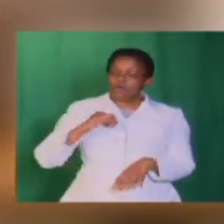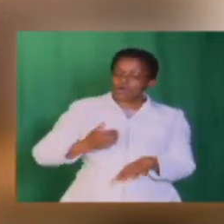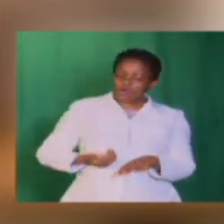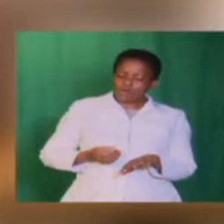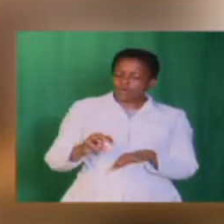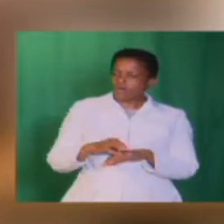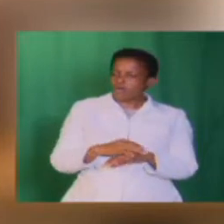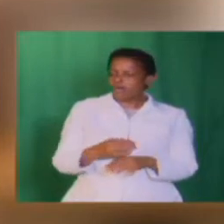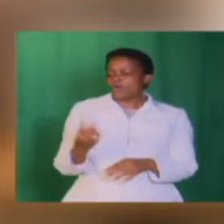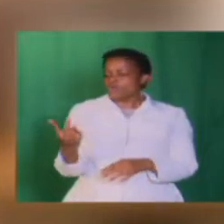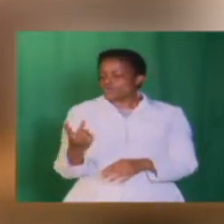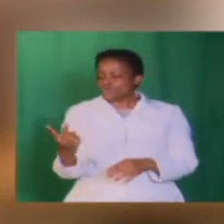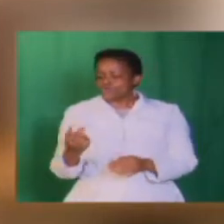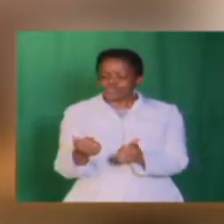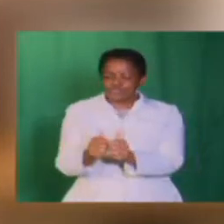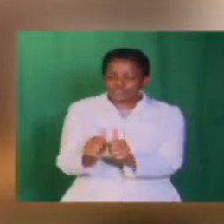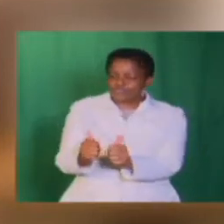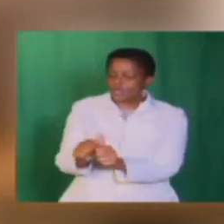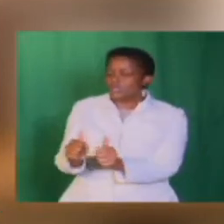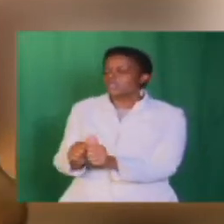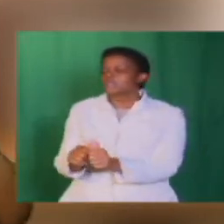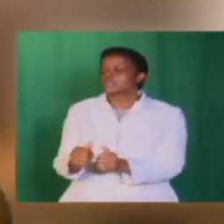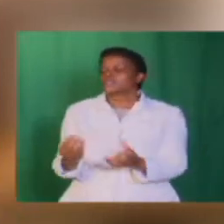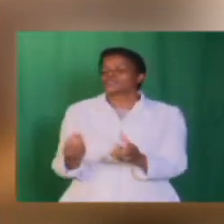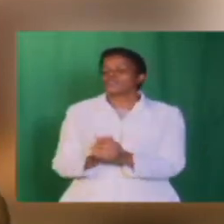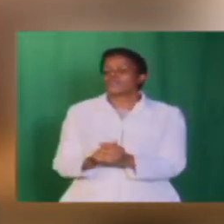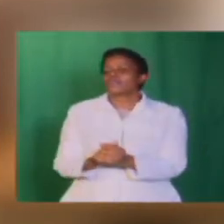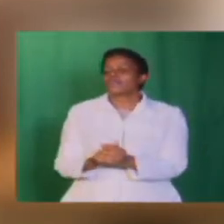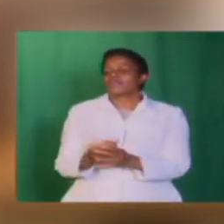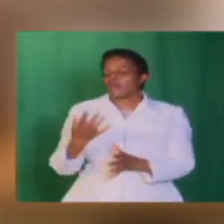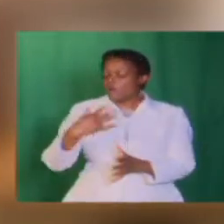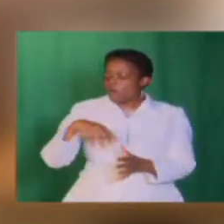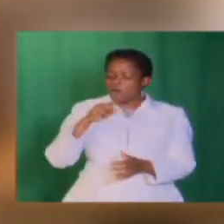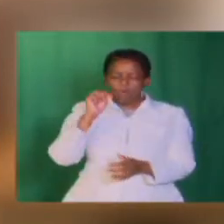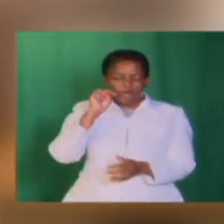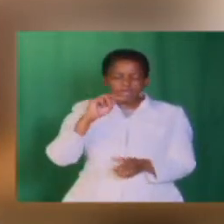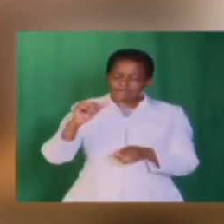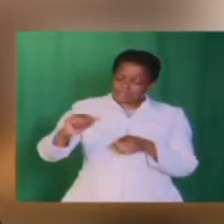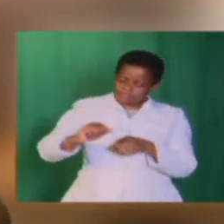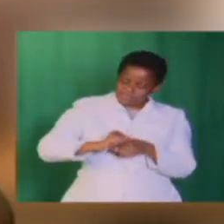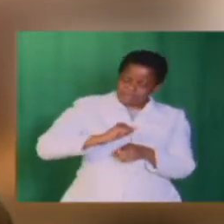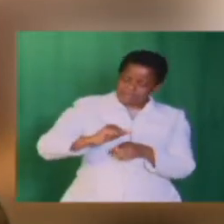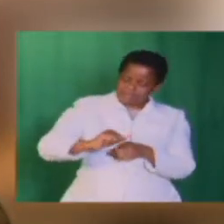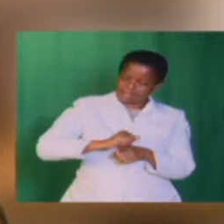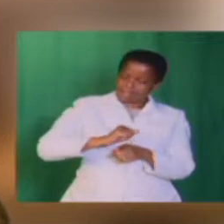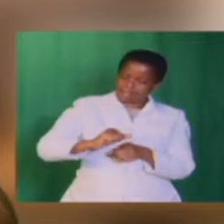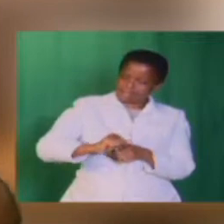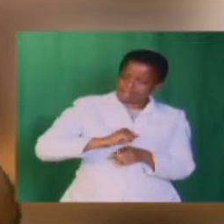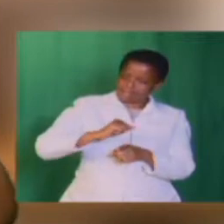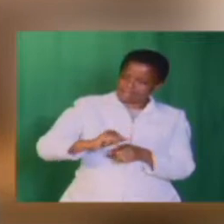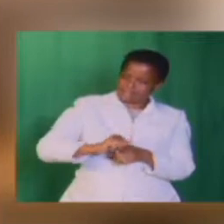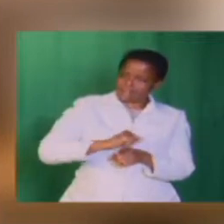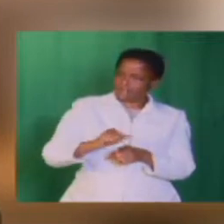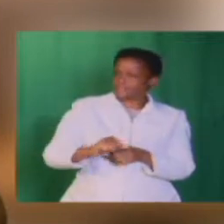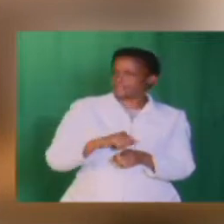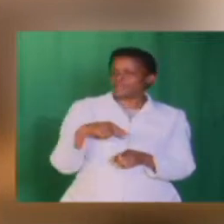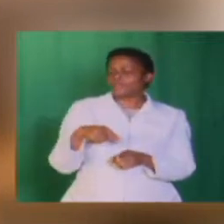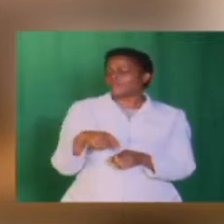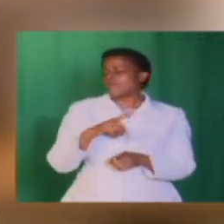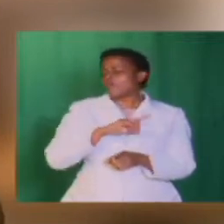certain types of skills that I have talked about. Why is it important to practice speaking? It will